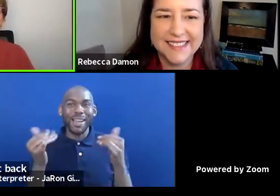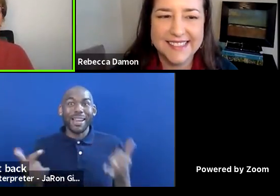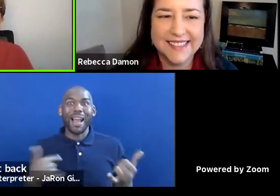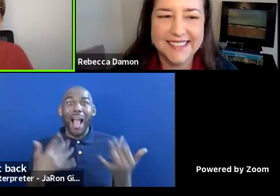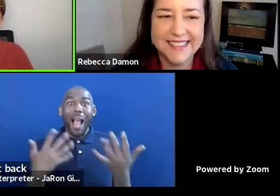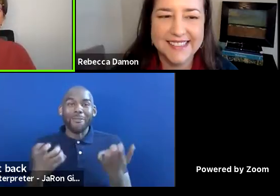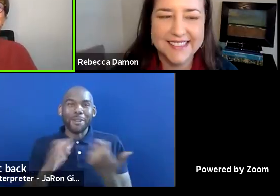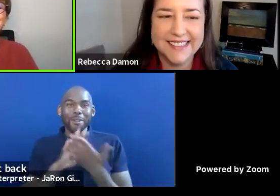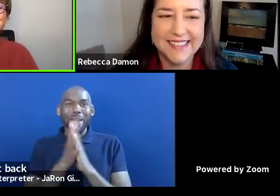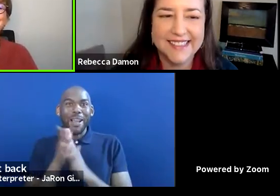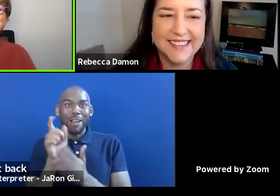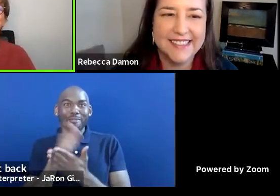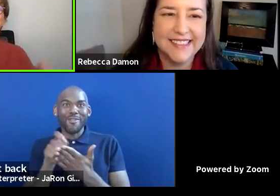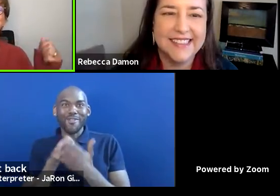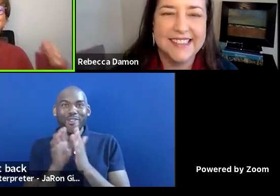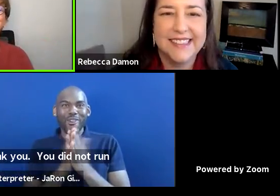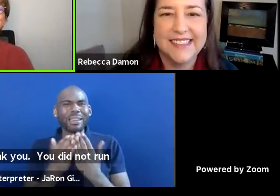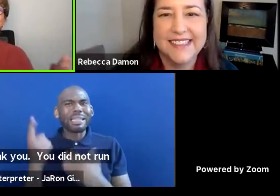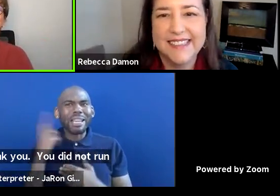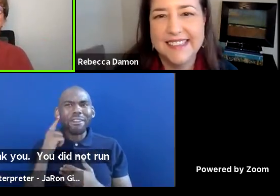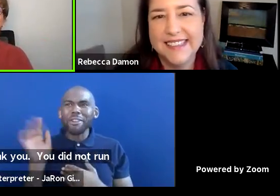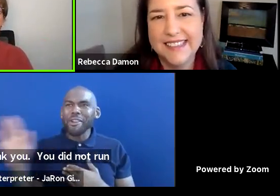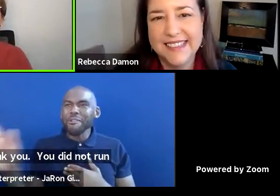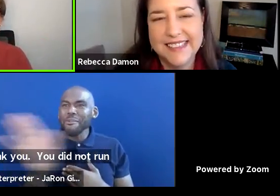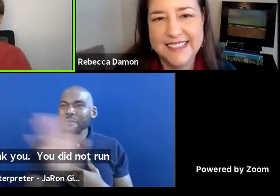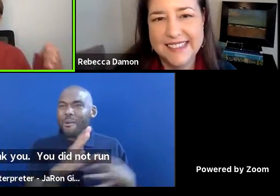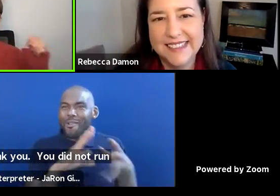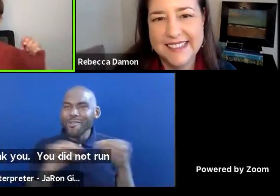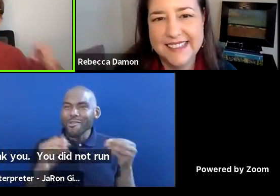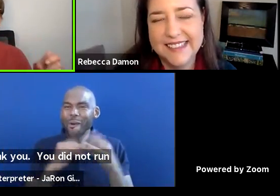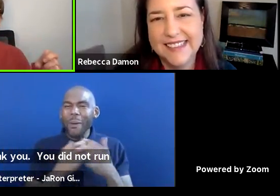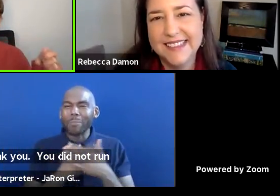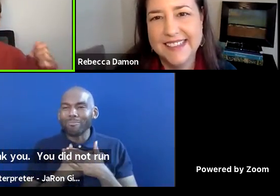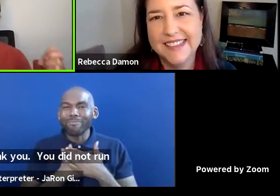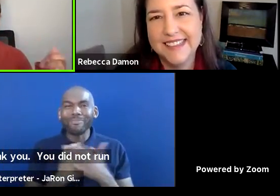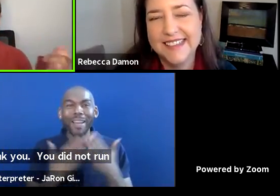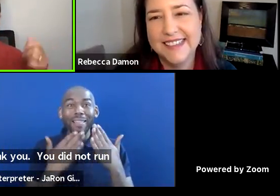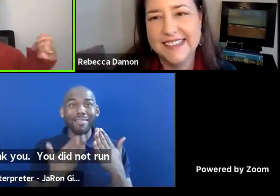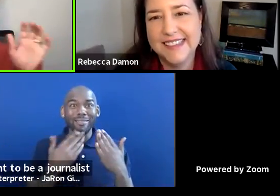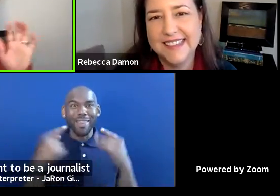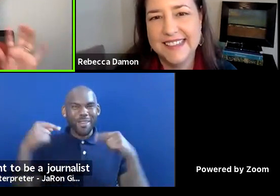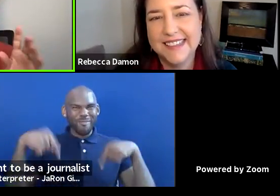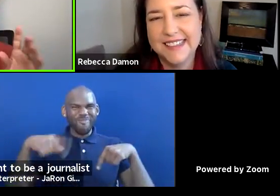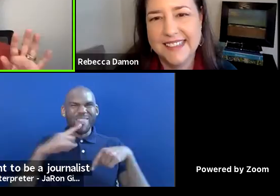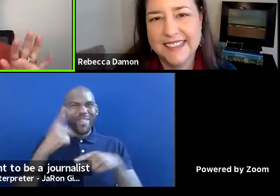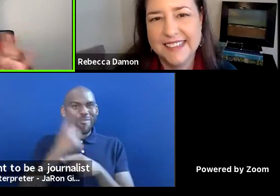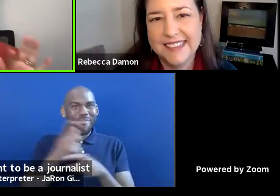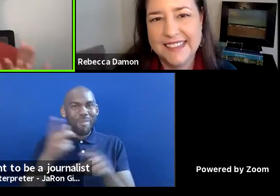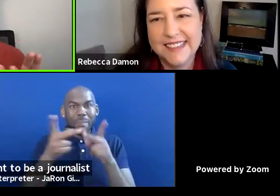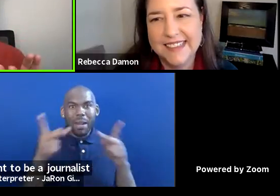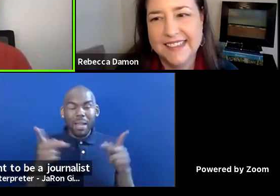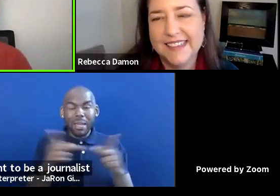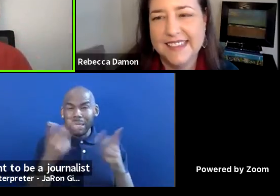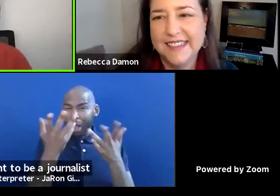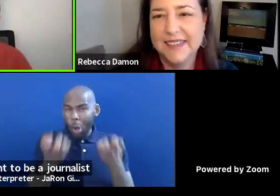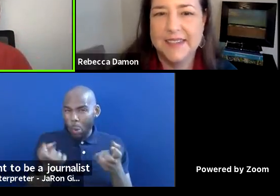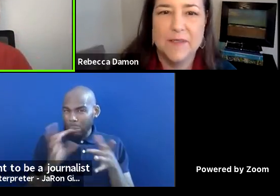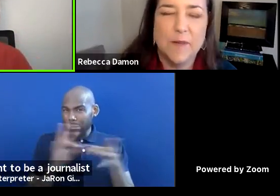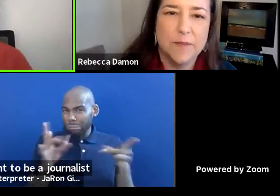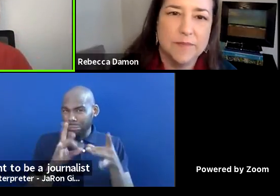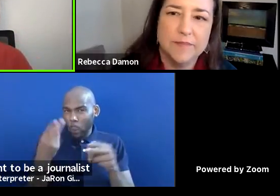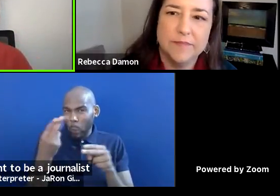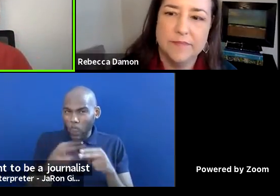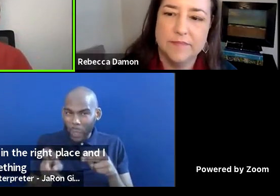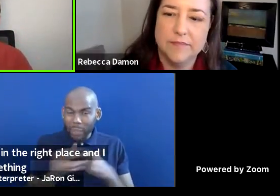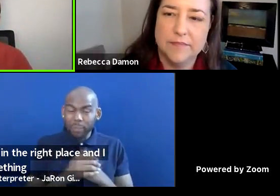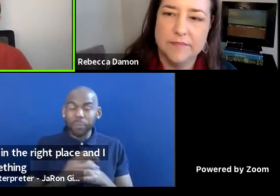I'm thinking, hearing your story. So thank you so much that you are in the right place. I wanted to just say something really quickly because